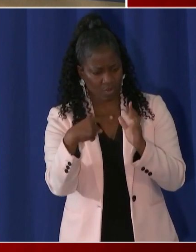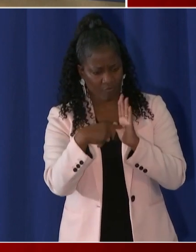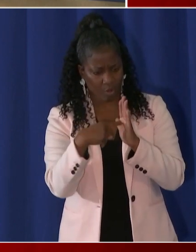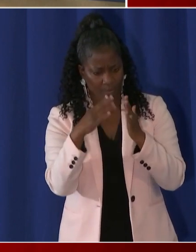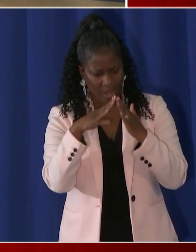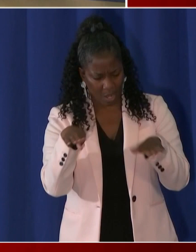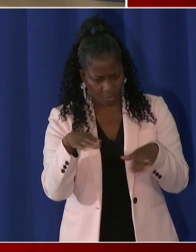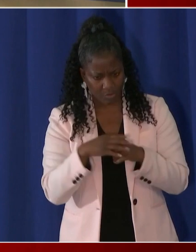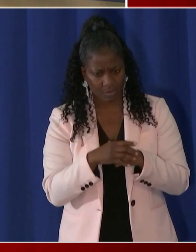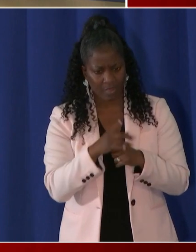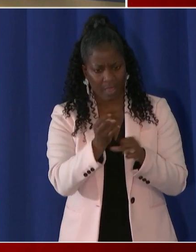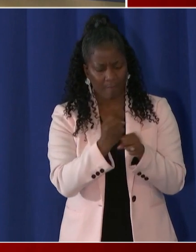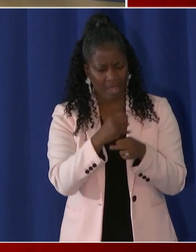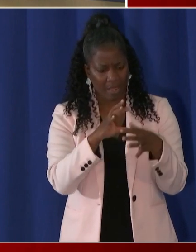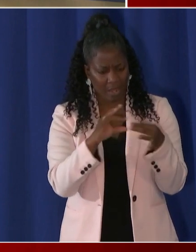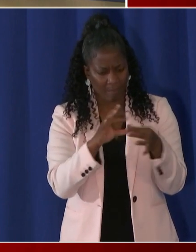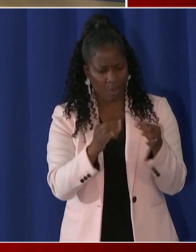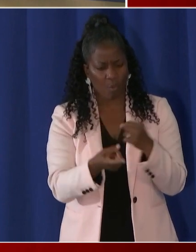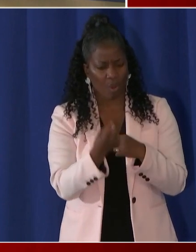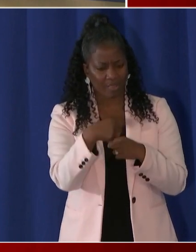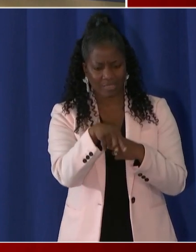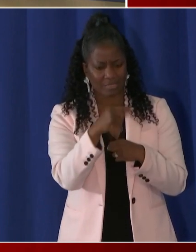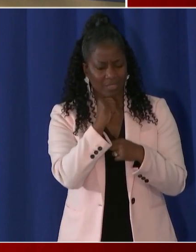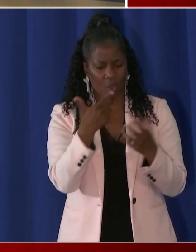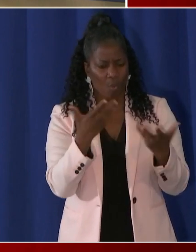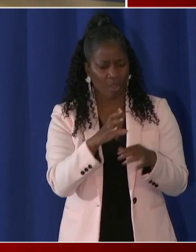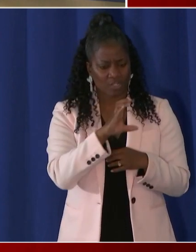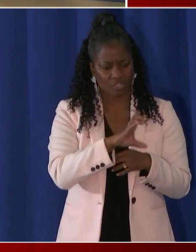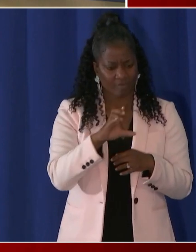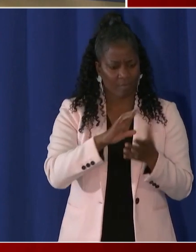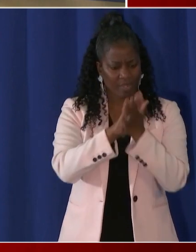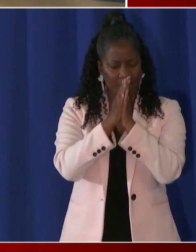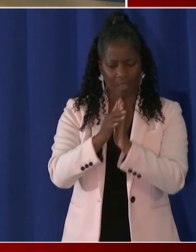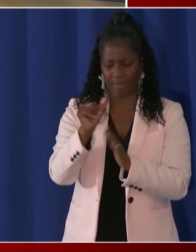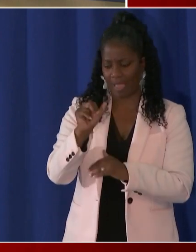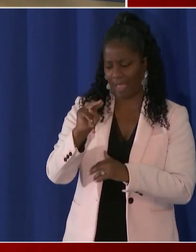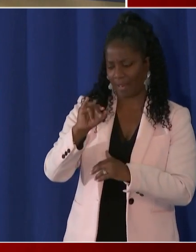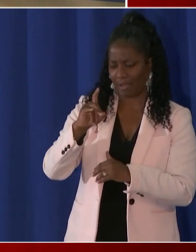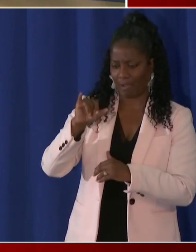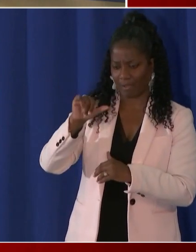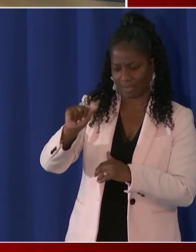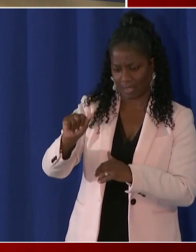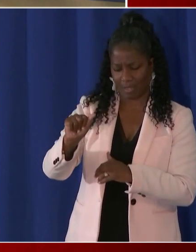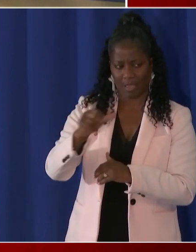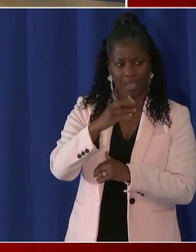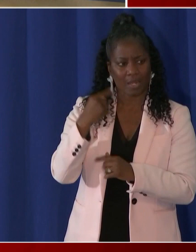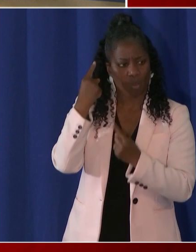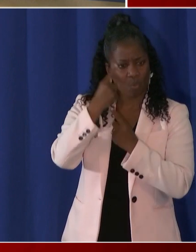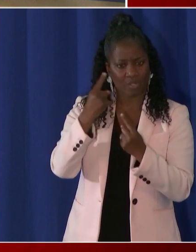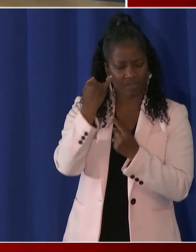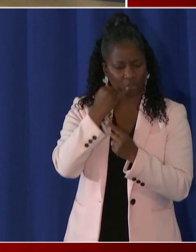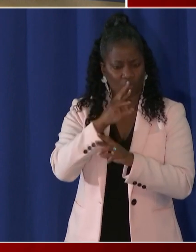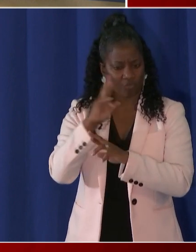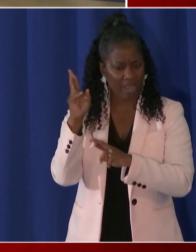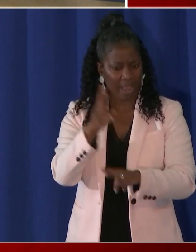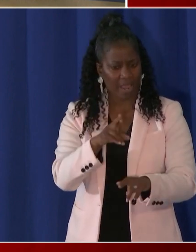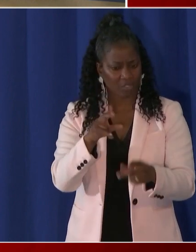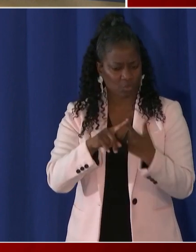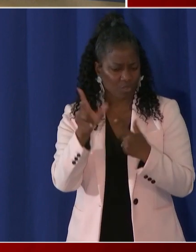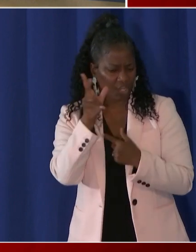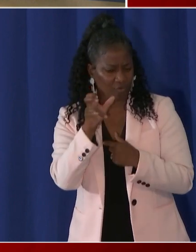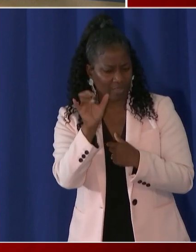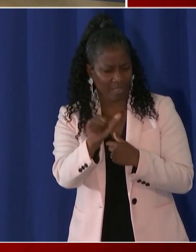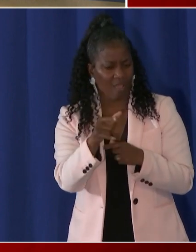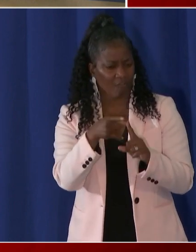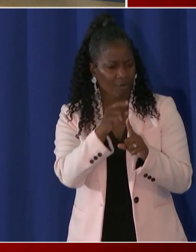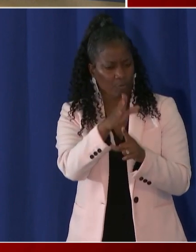housing made comments, one of which was they don't want Chevy Chase becoming Anacostia. And I'm wondering if you can react to hearing